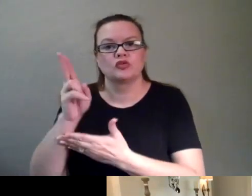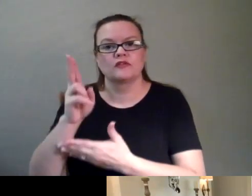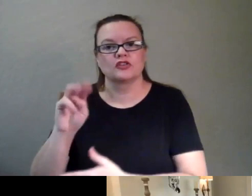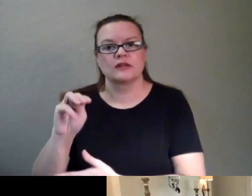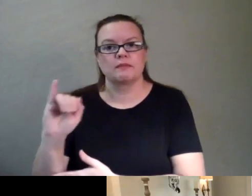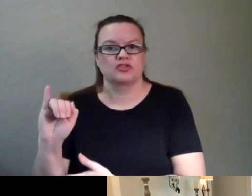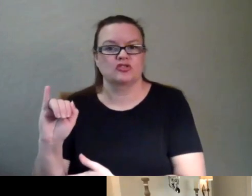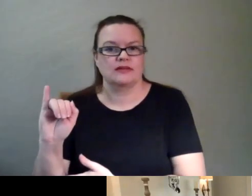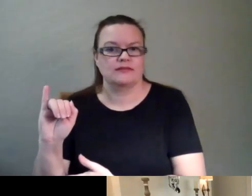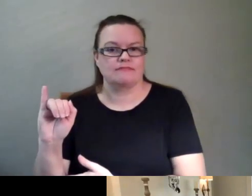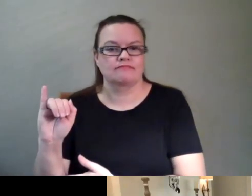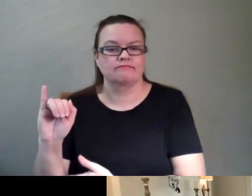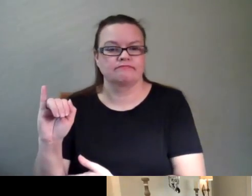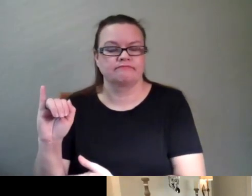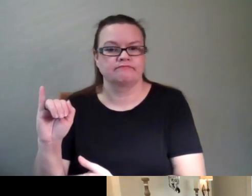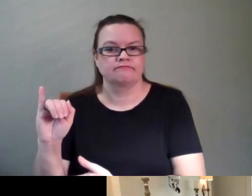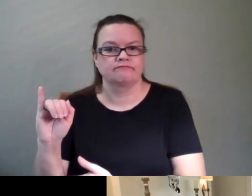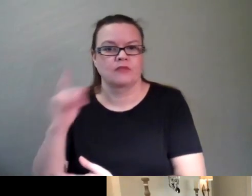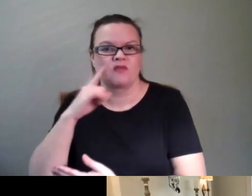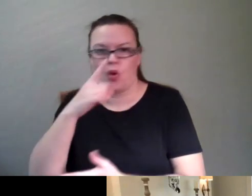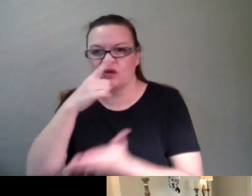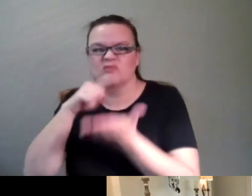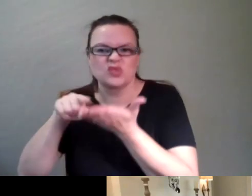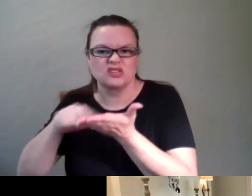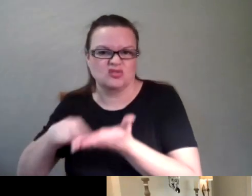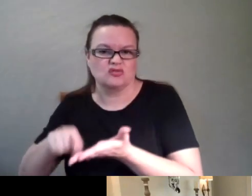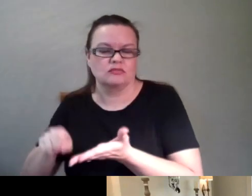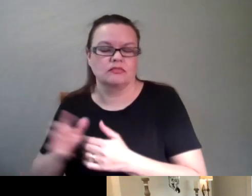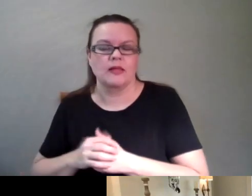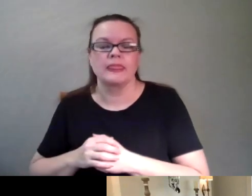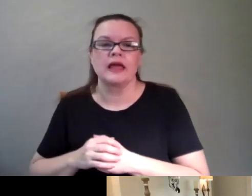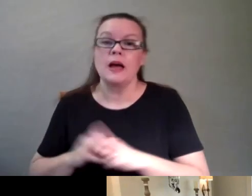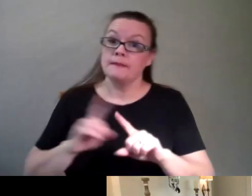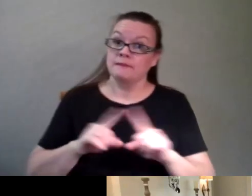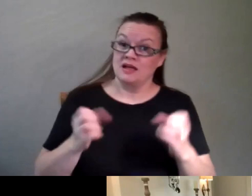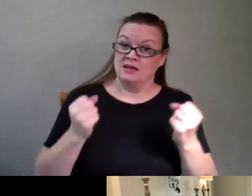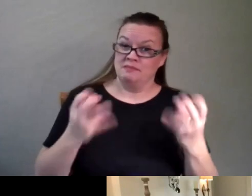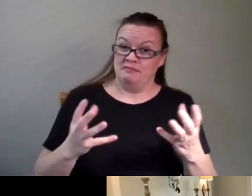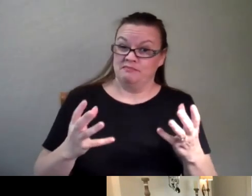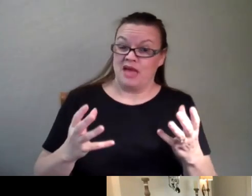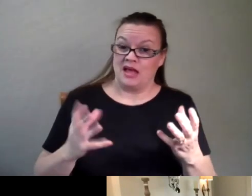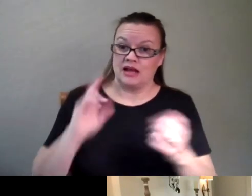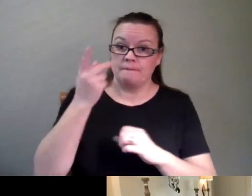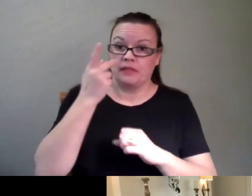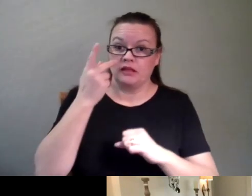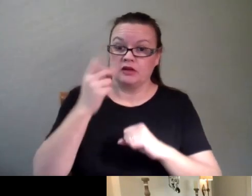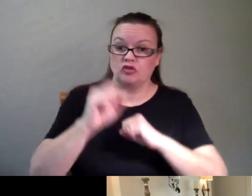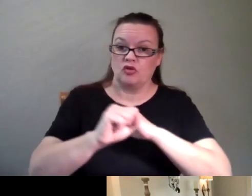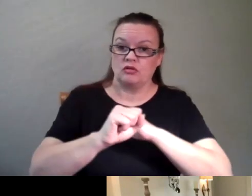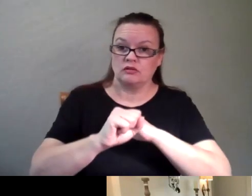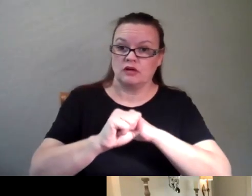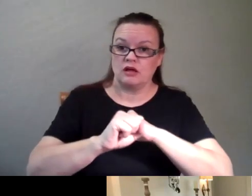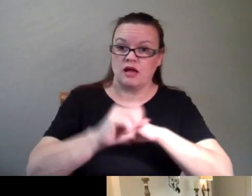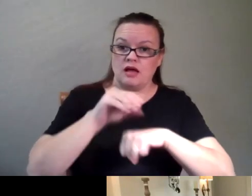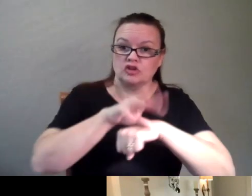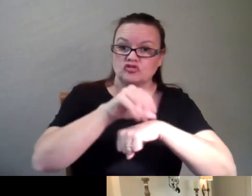But I think that all of us have, all of the political consultant firms have internships. Many of them are